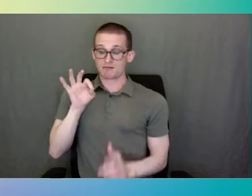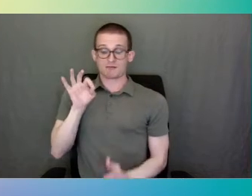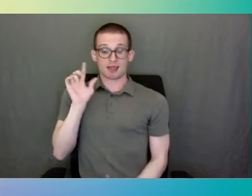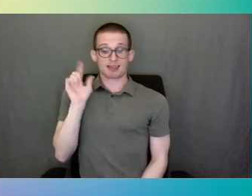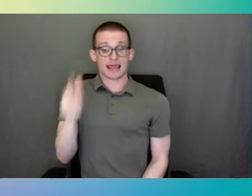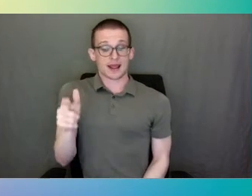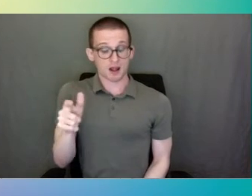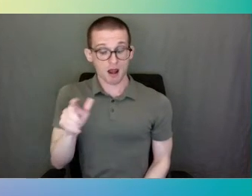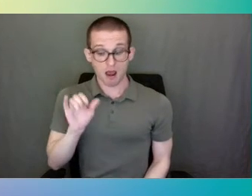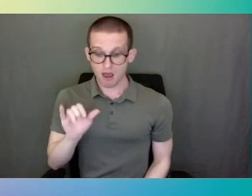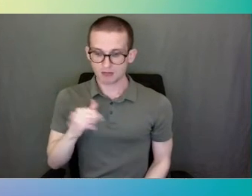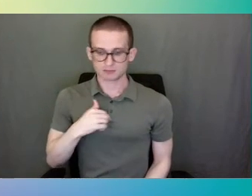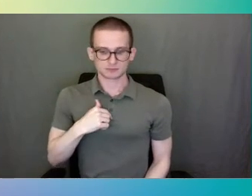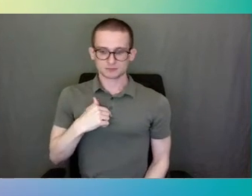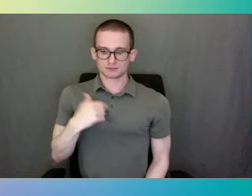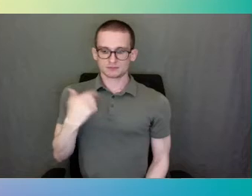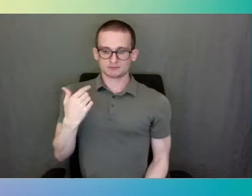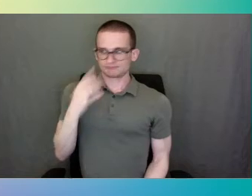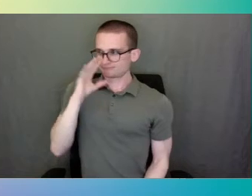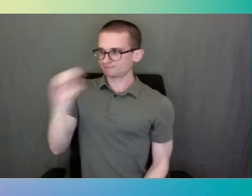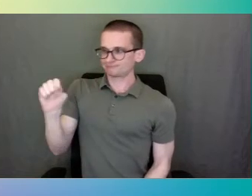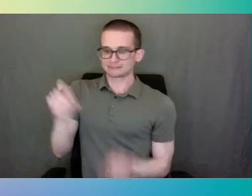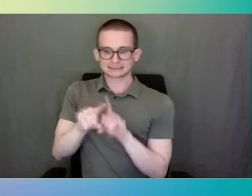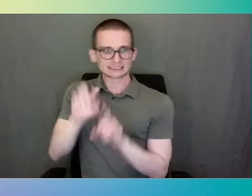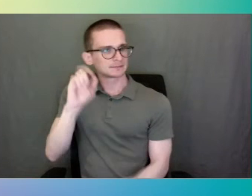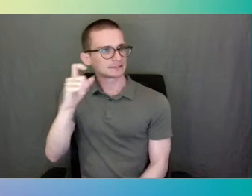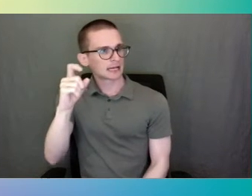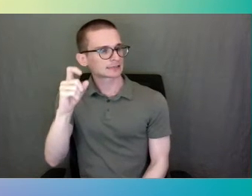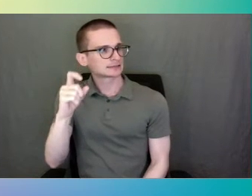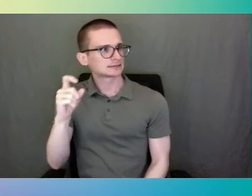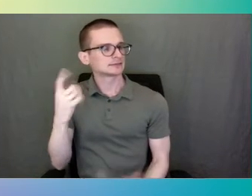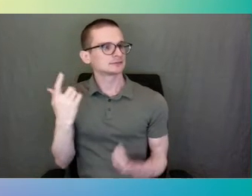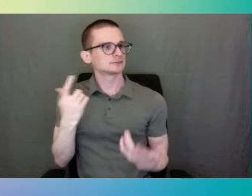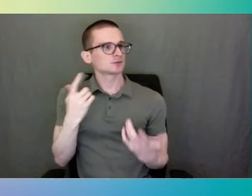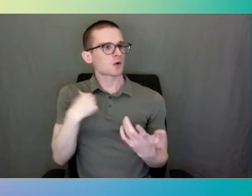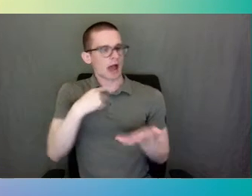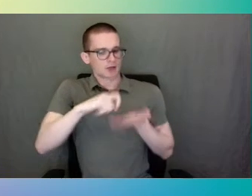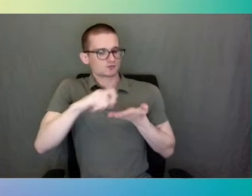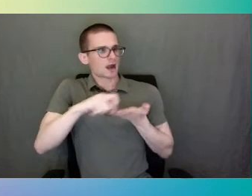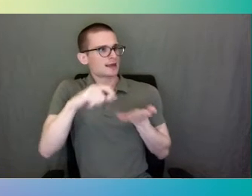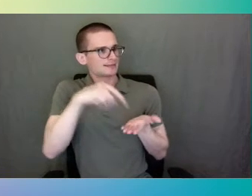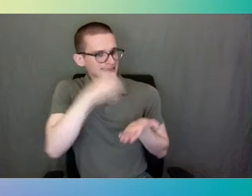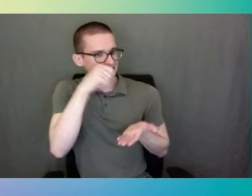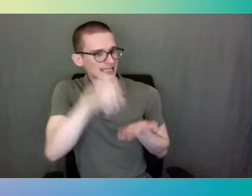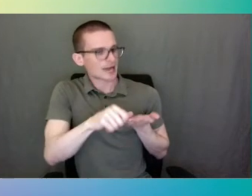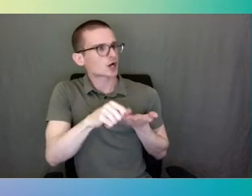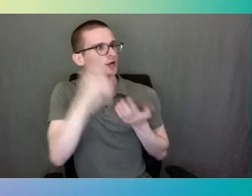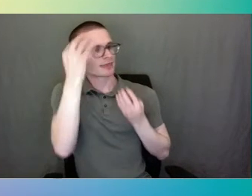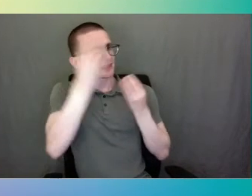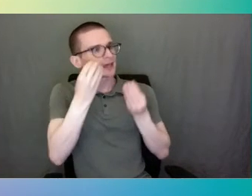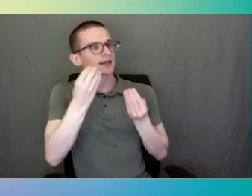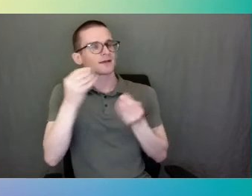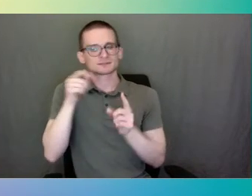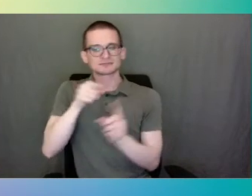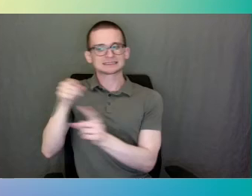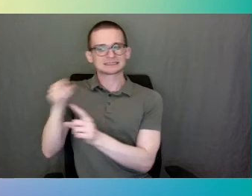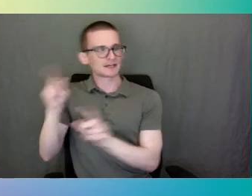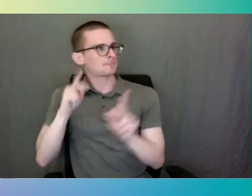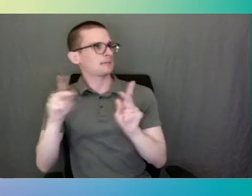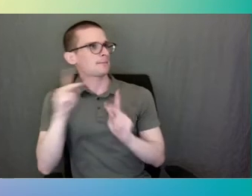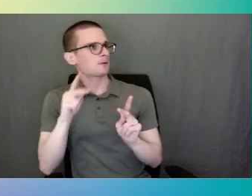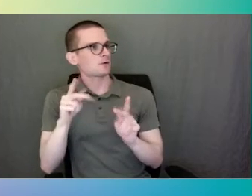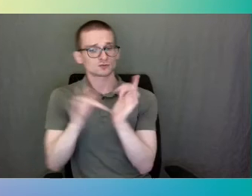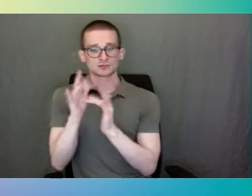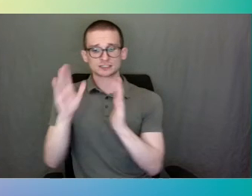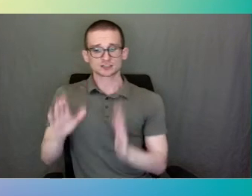his time of memory. I write this letter with certain homosexual individuals in mind, Christians who would die for their faith, their